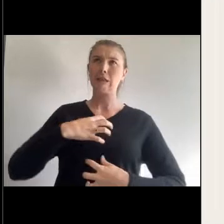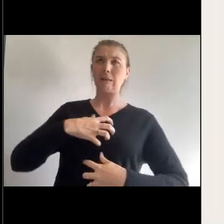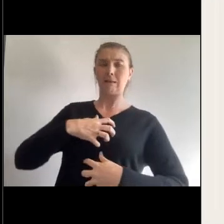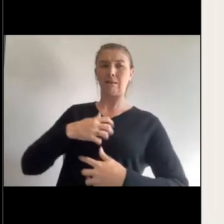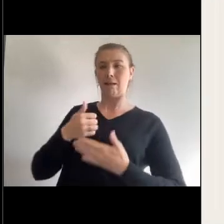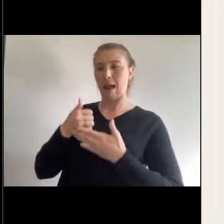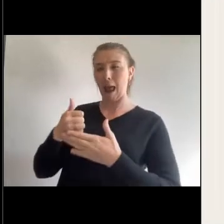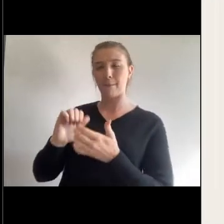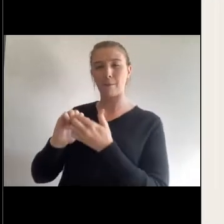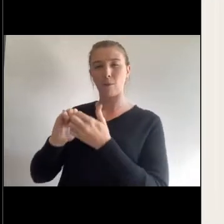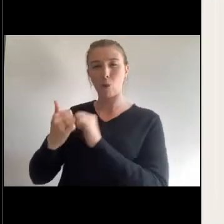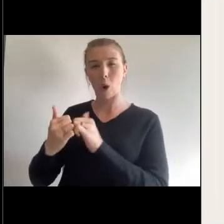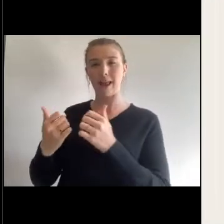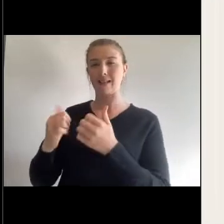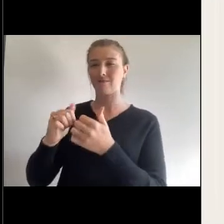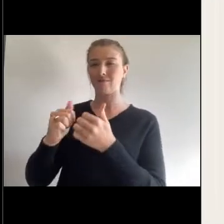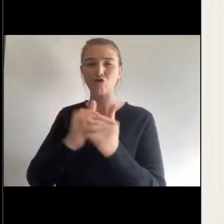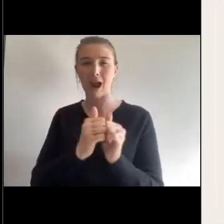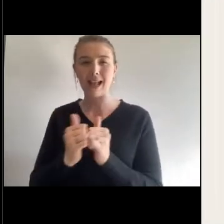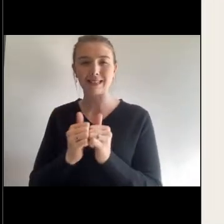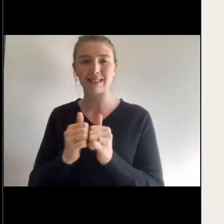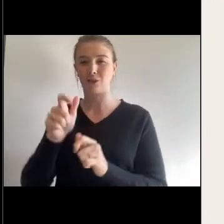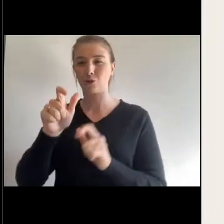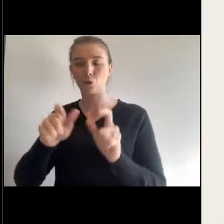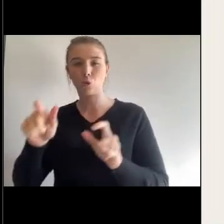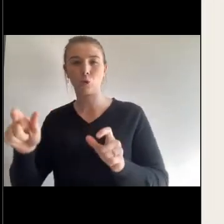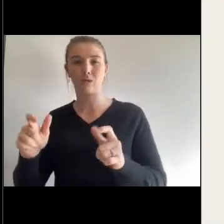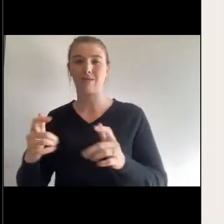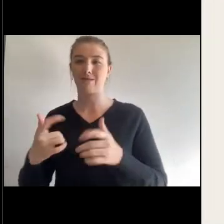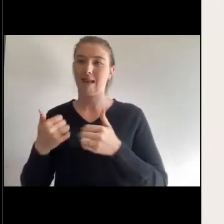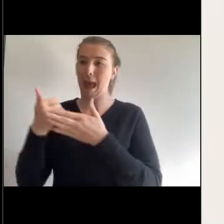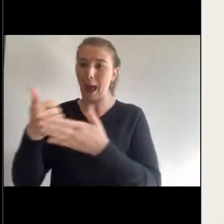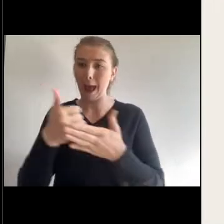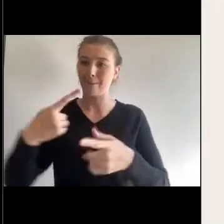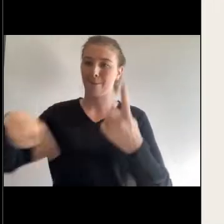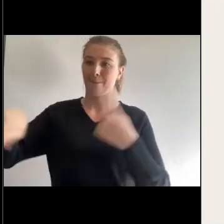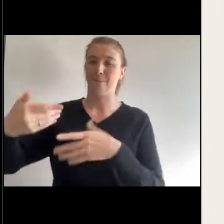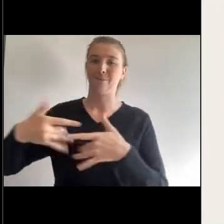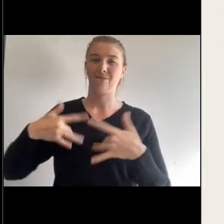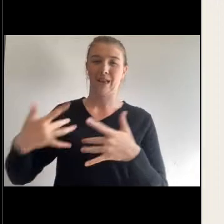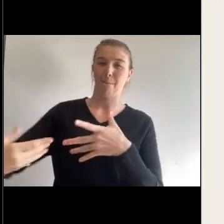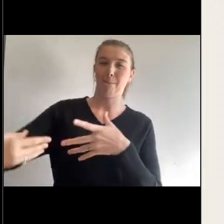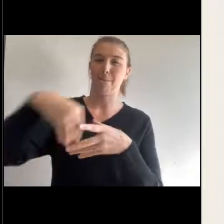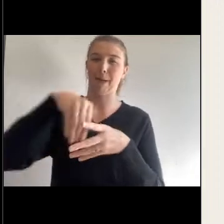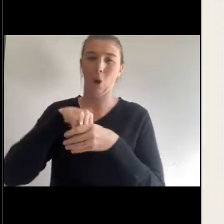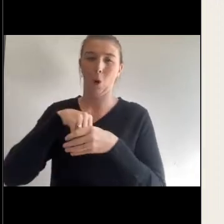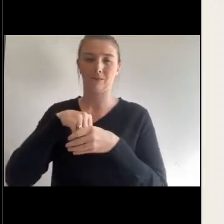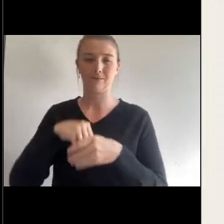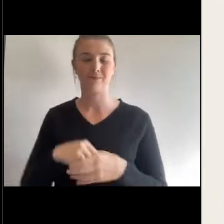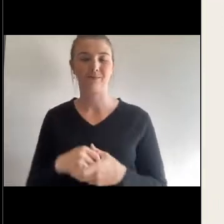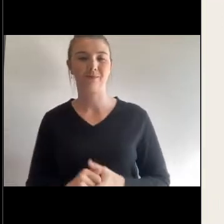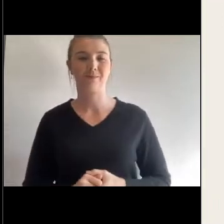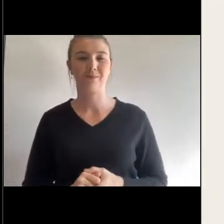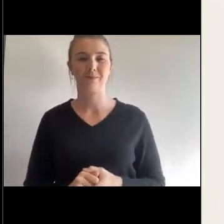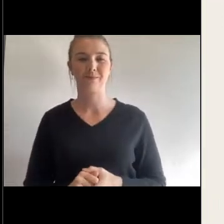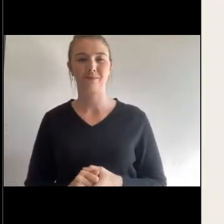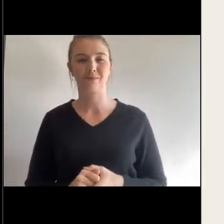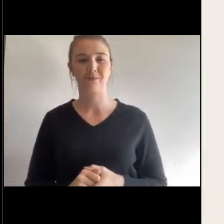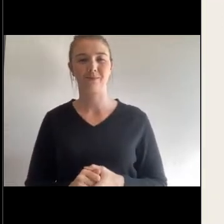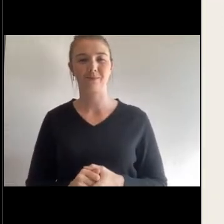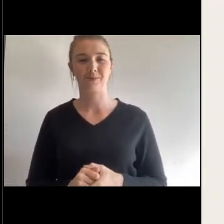students, everybody else feel like they're part of this great big friendly hug that is the chemical sciences. So